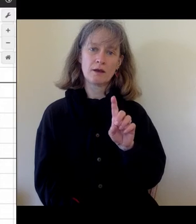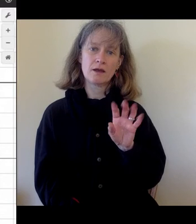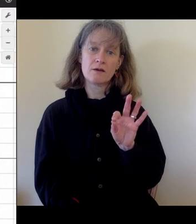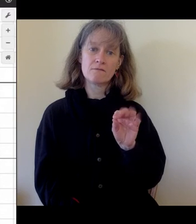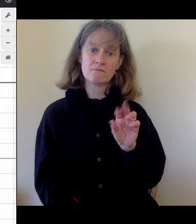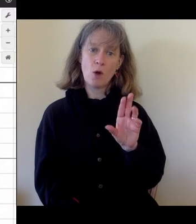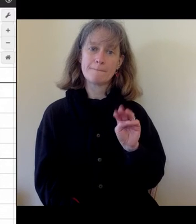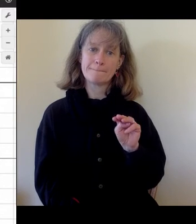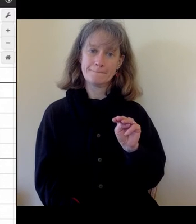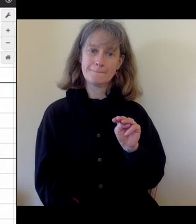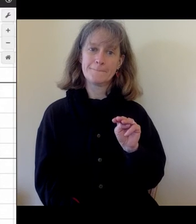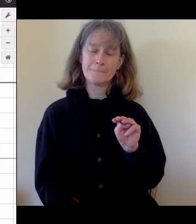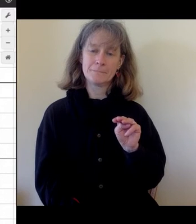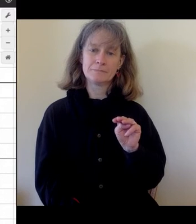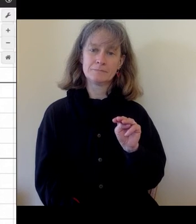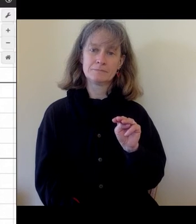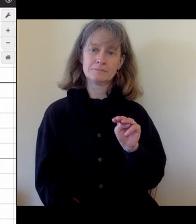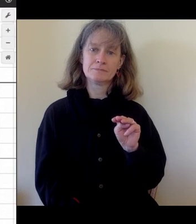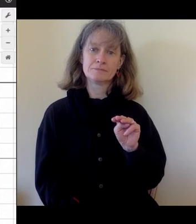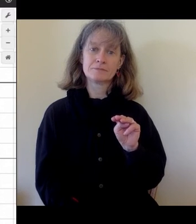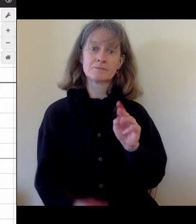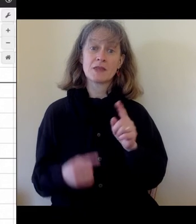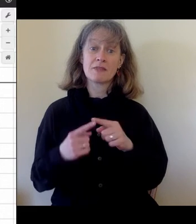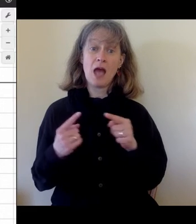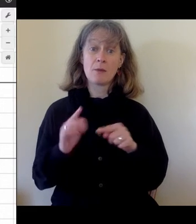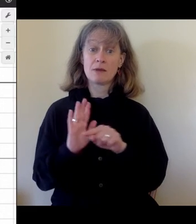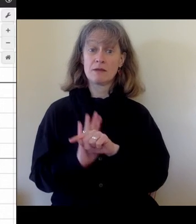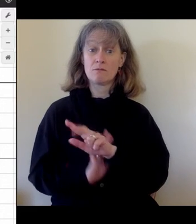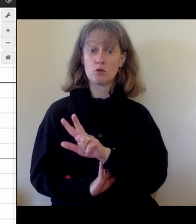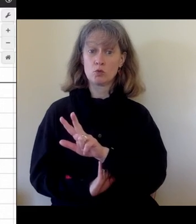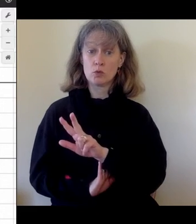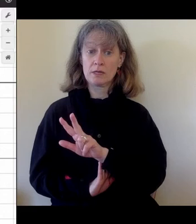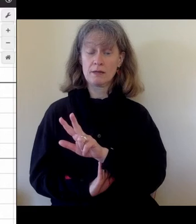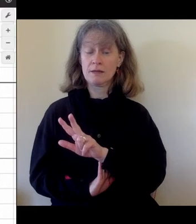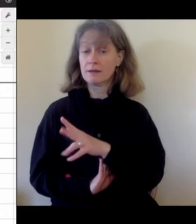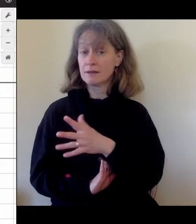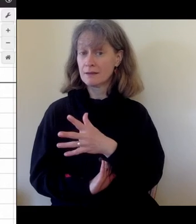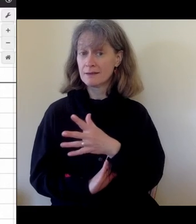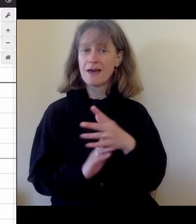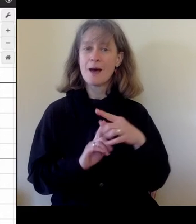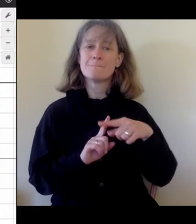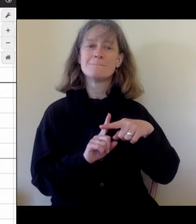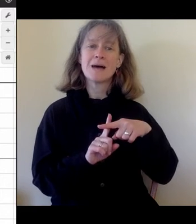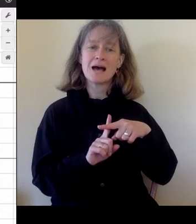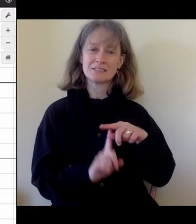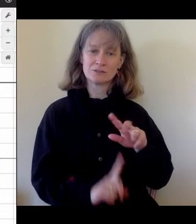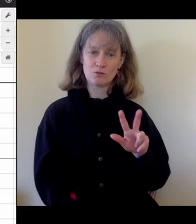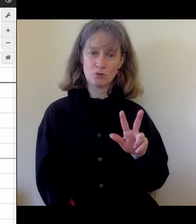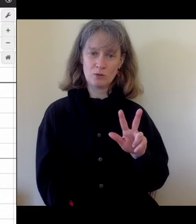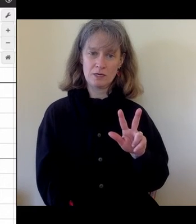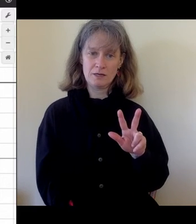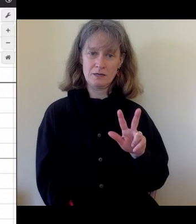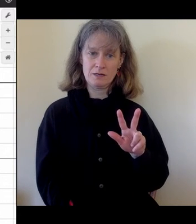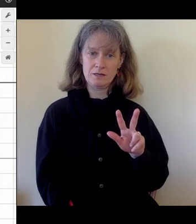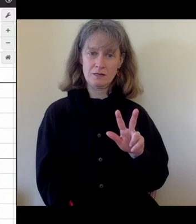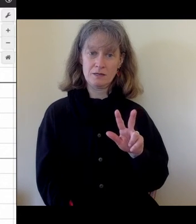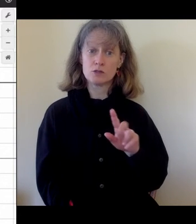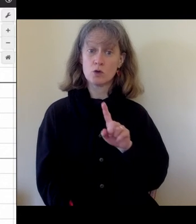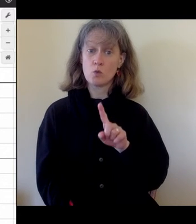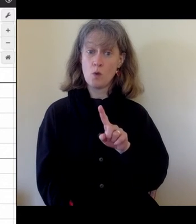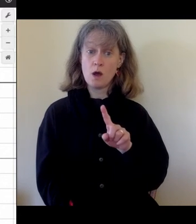The opposite of -3 is +3. So one of the roots